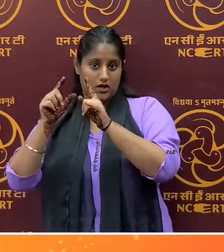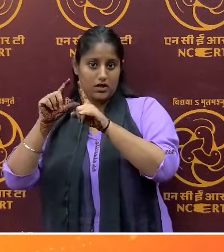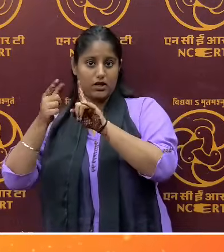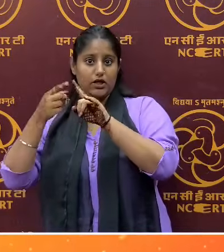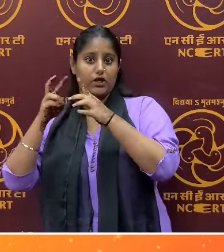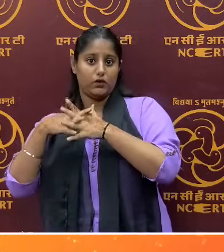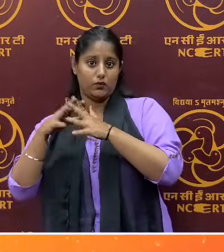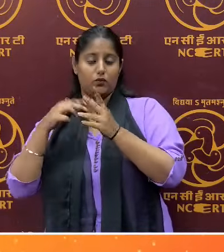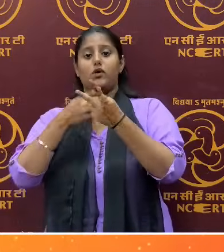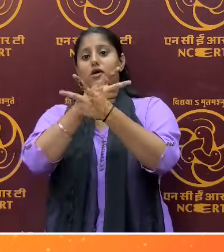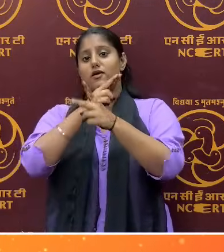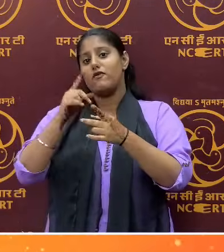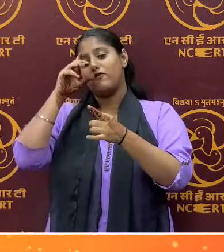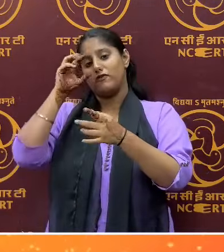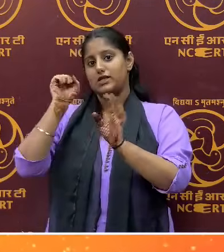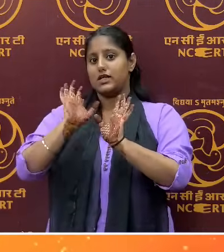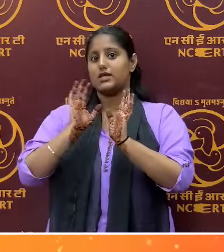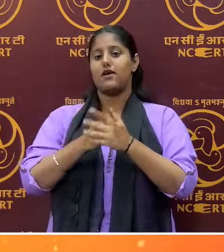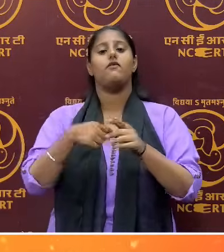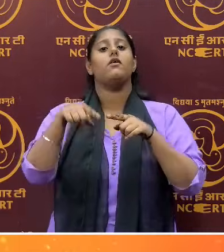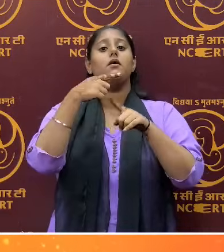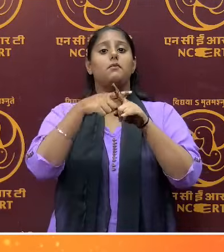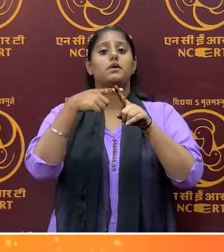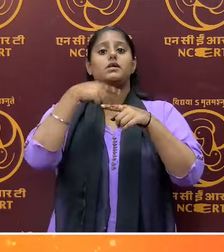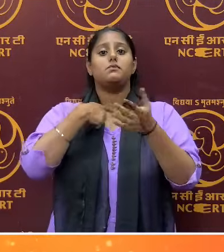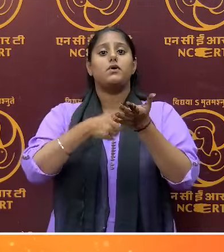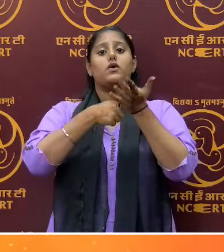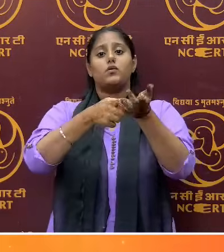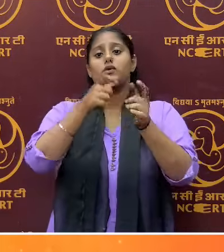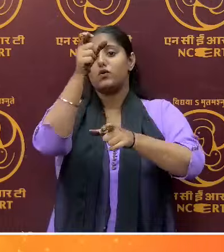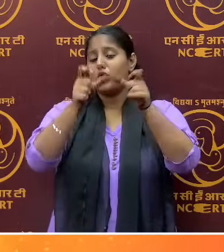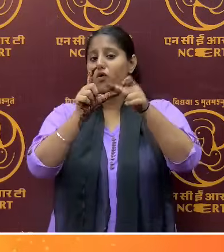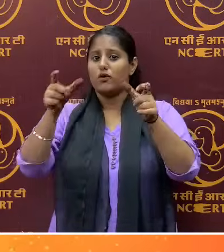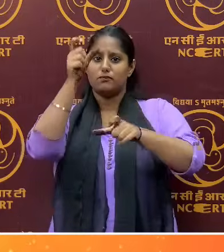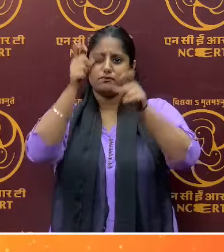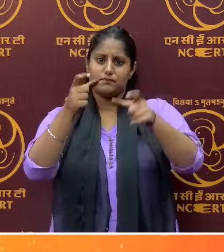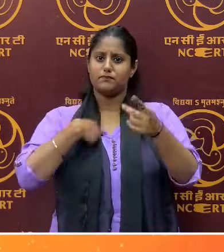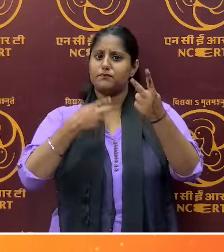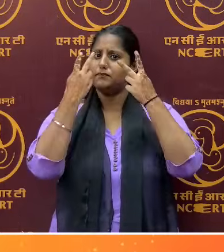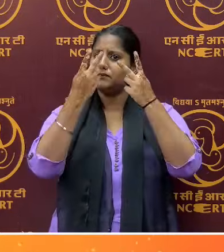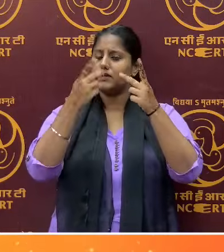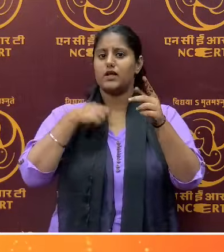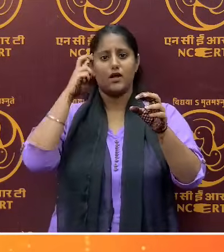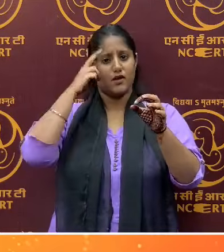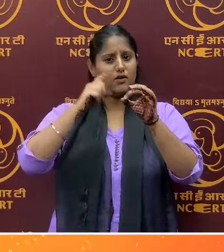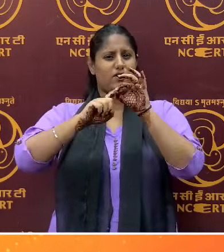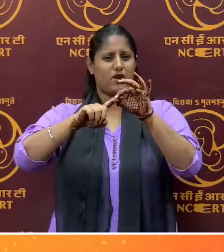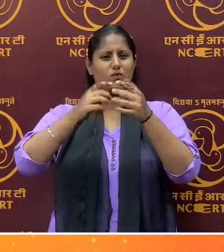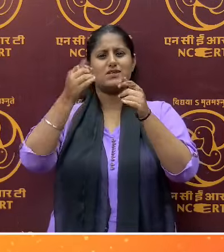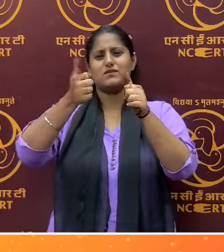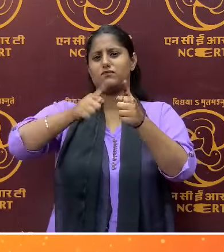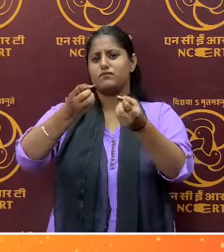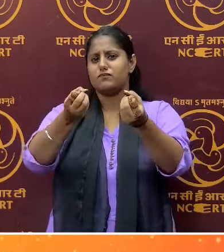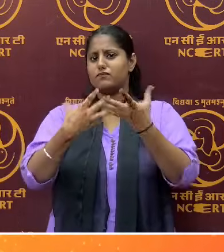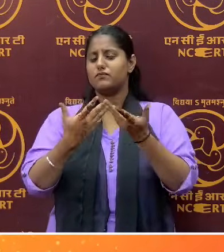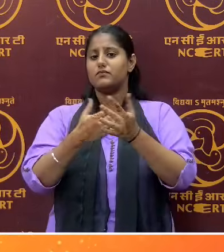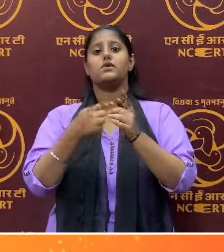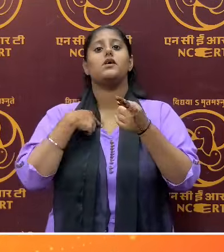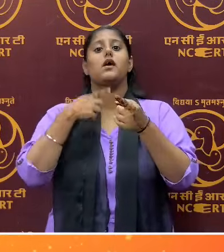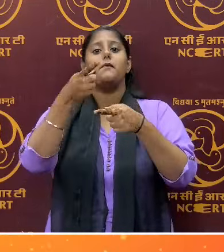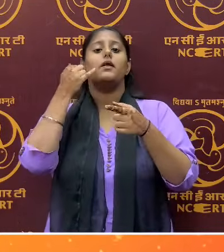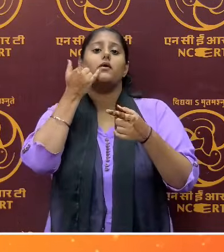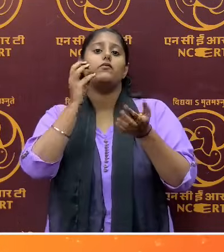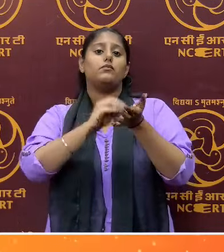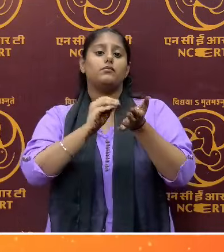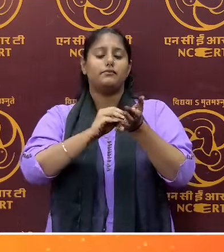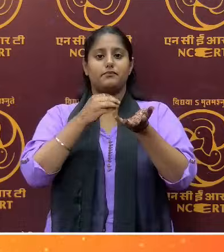the participant states here, and I request all the people who are watching us and want to send us queries, first of all, do not mark your agendas.